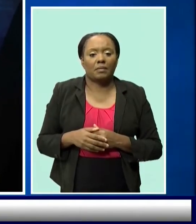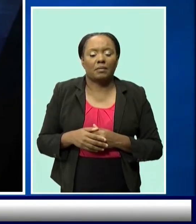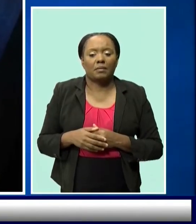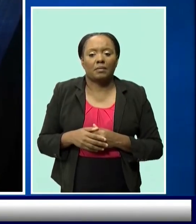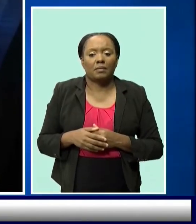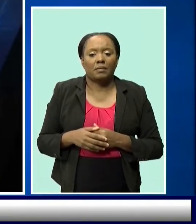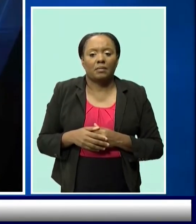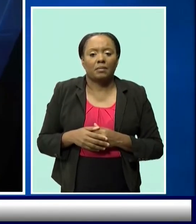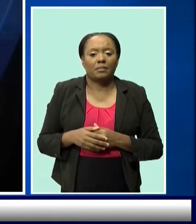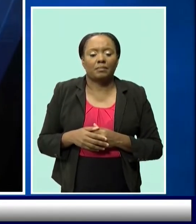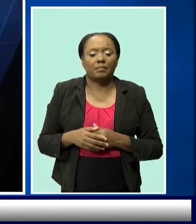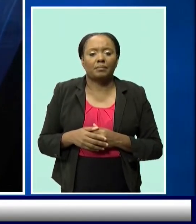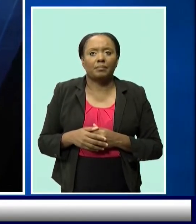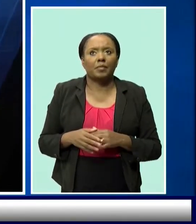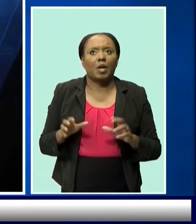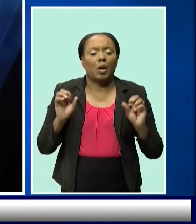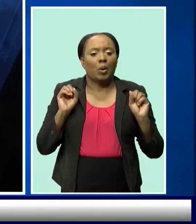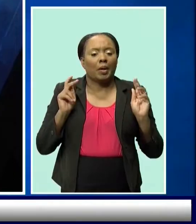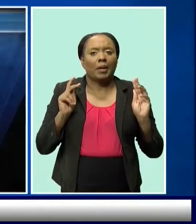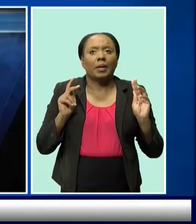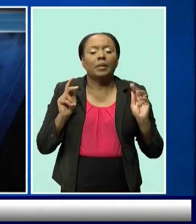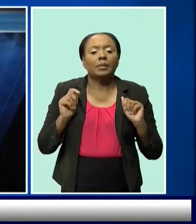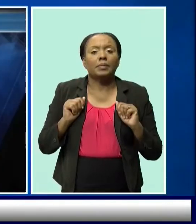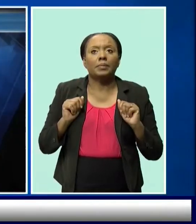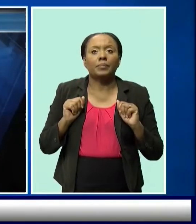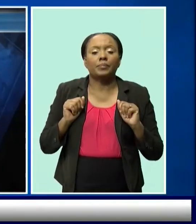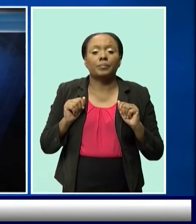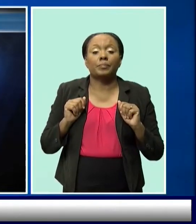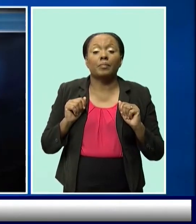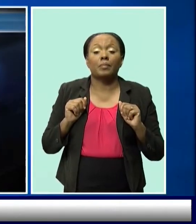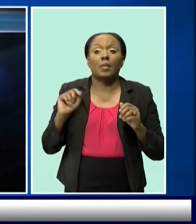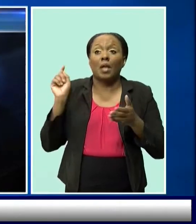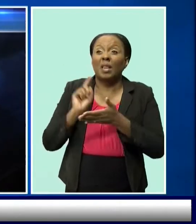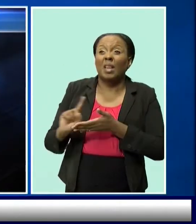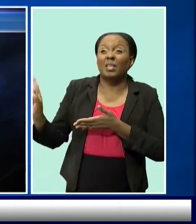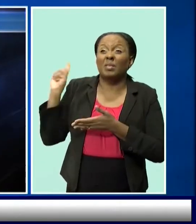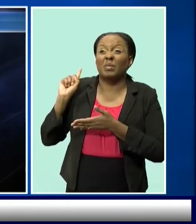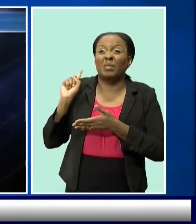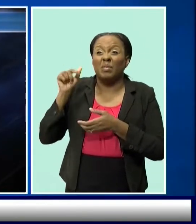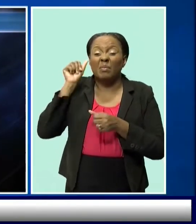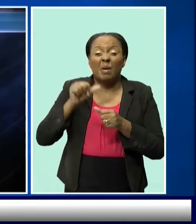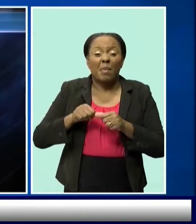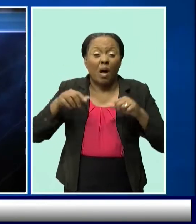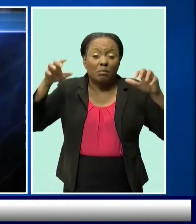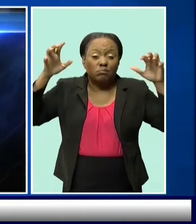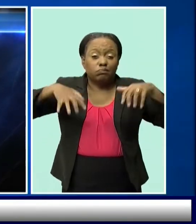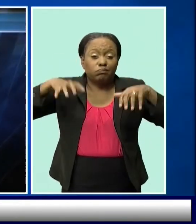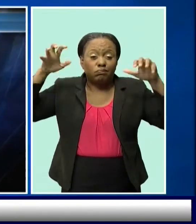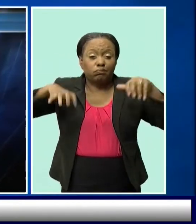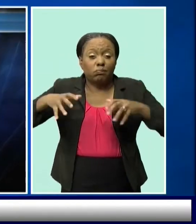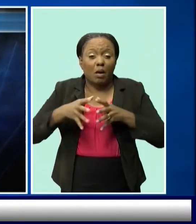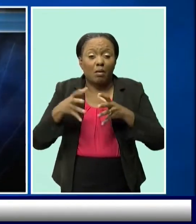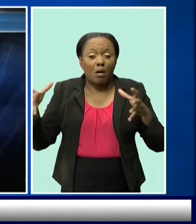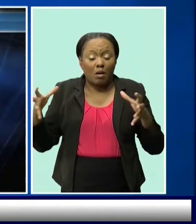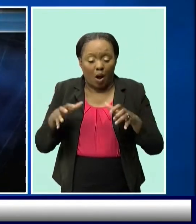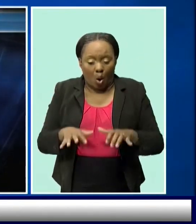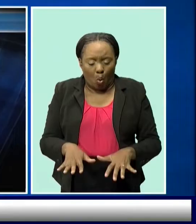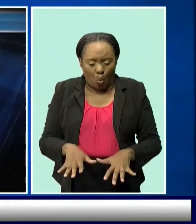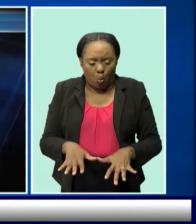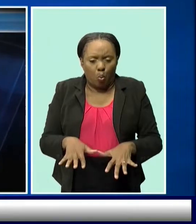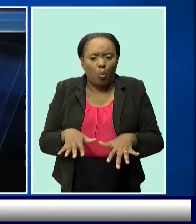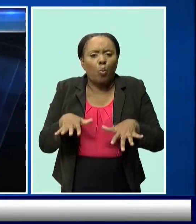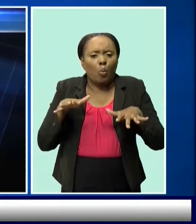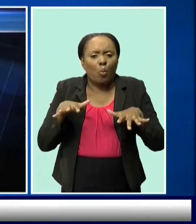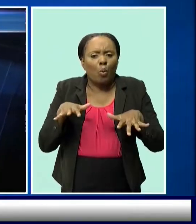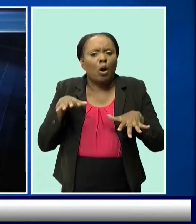Okay. Last week, when we had the other rainfall that was, we had a lot of flooding in Barbados. The department